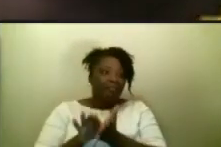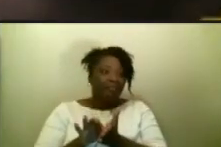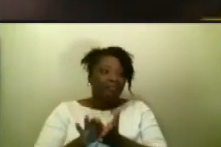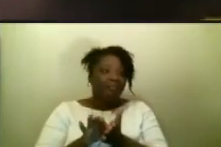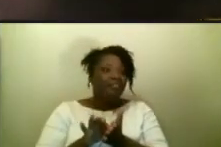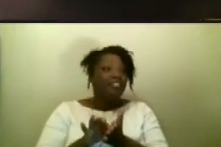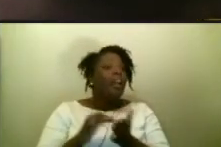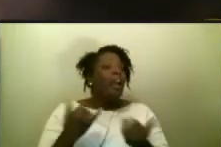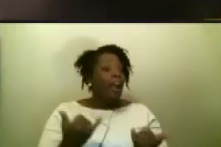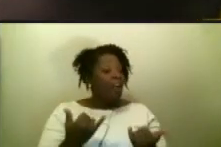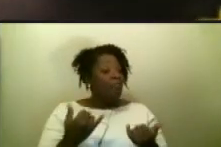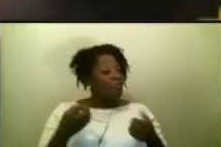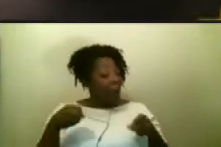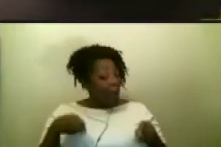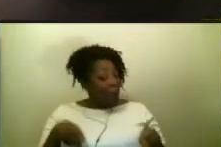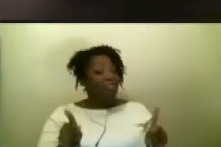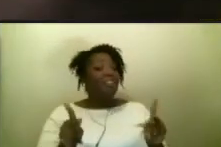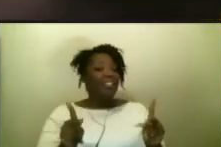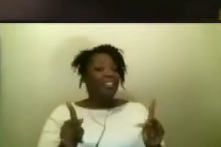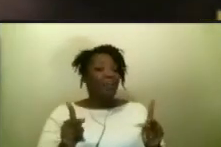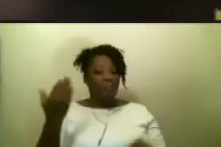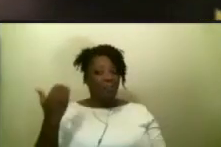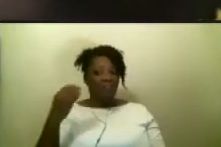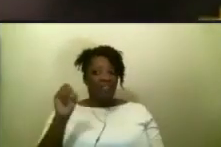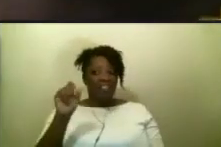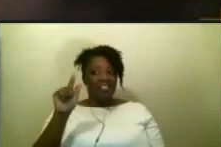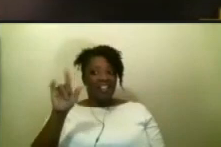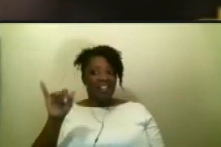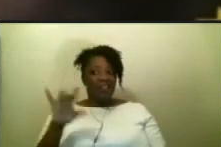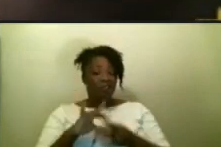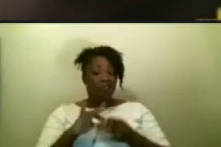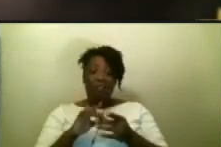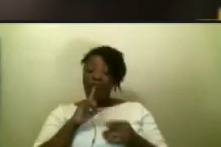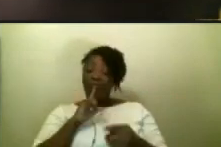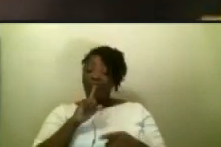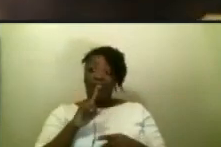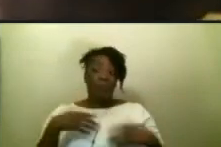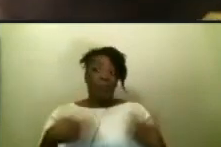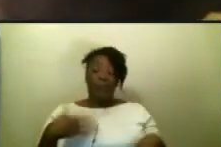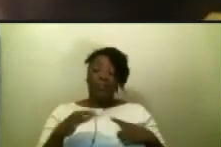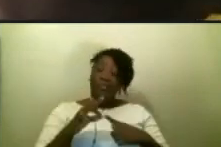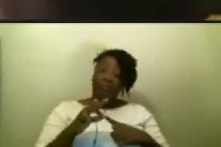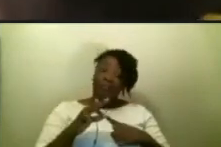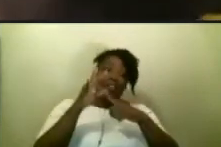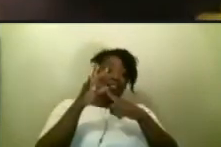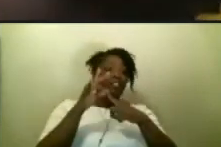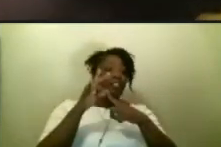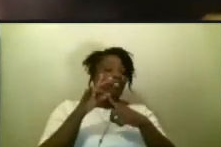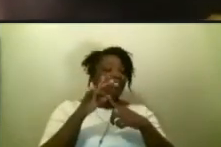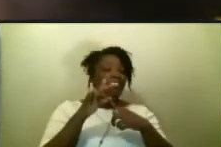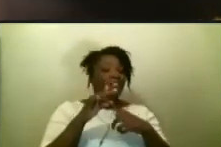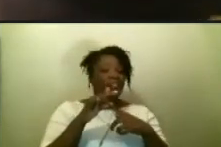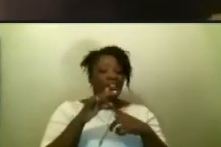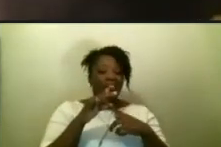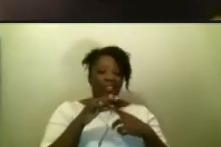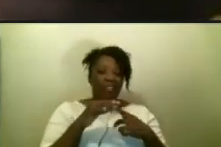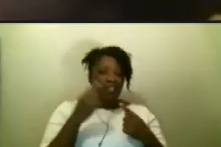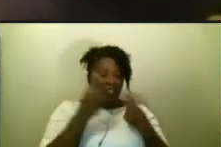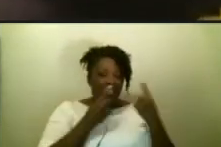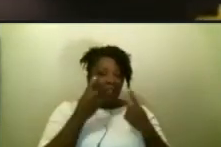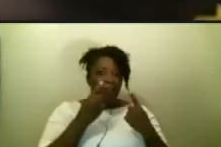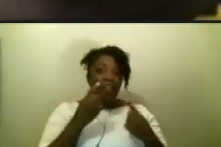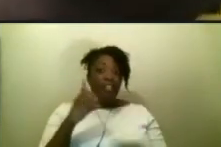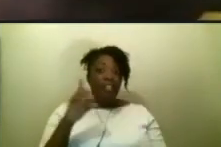an opportunity, like Sally said at the beginning, this is historic. So we can definitely find a way that our democracy here